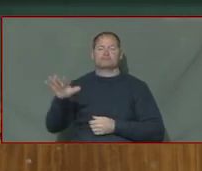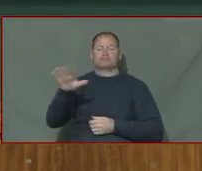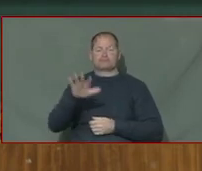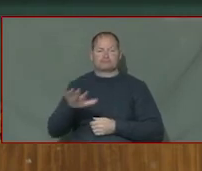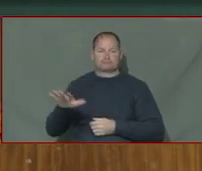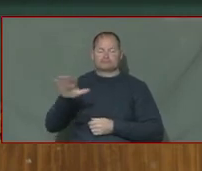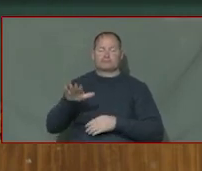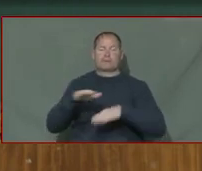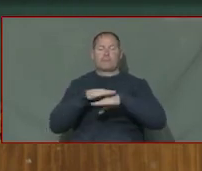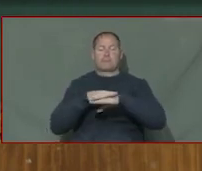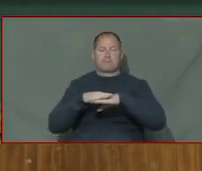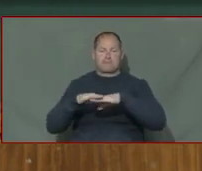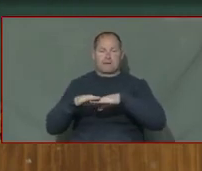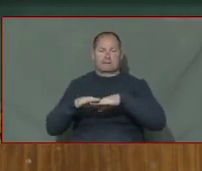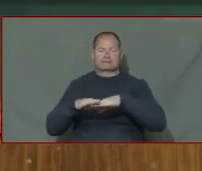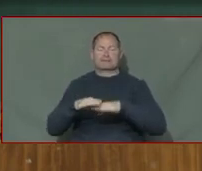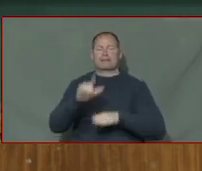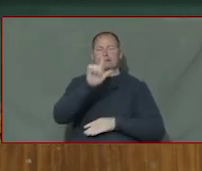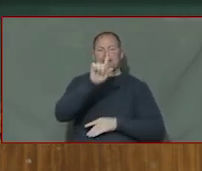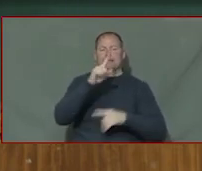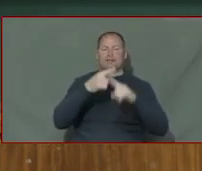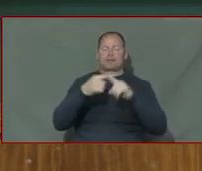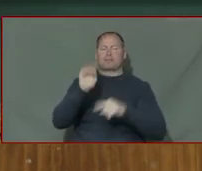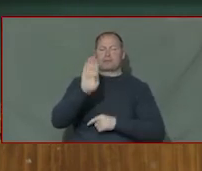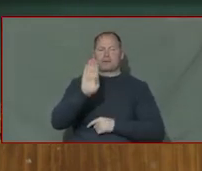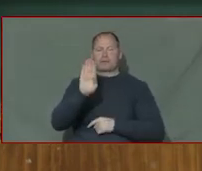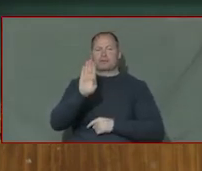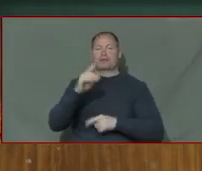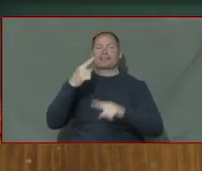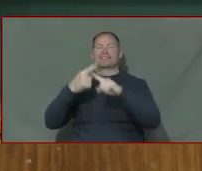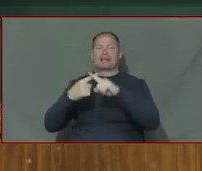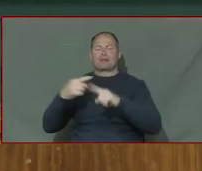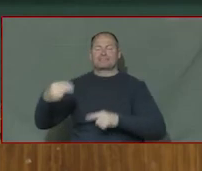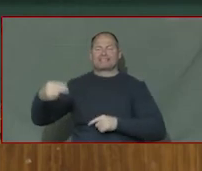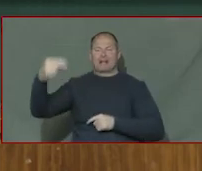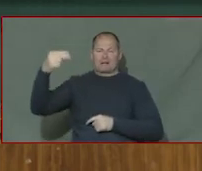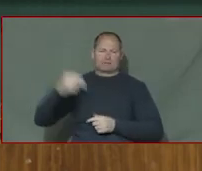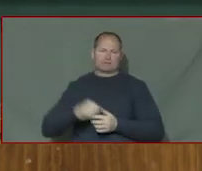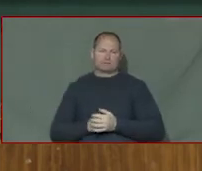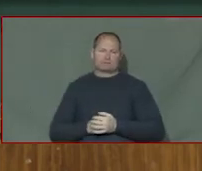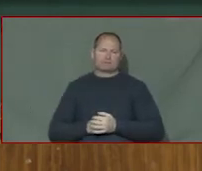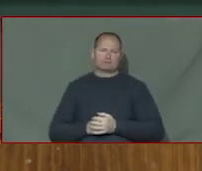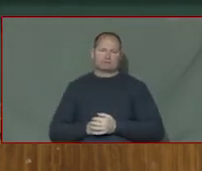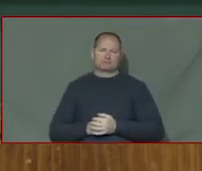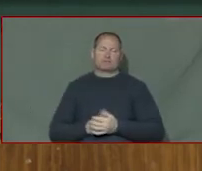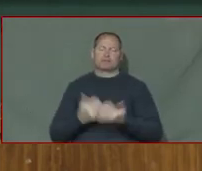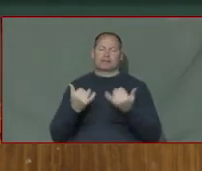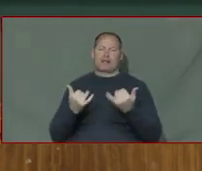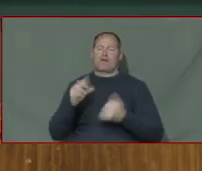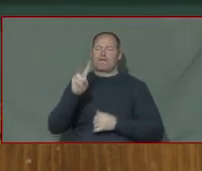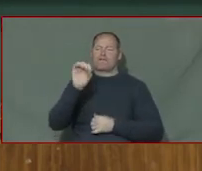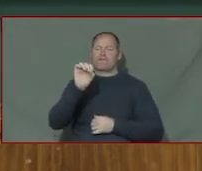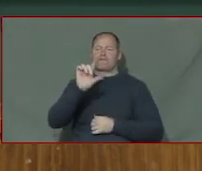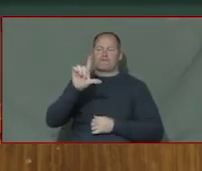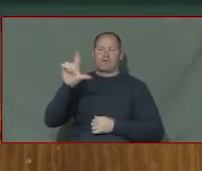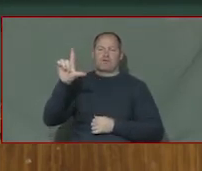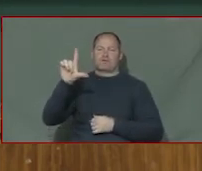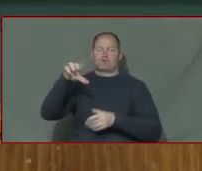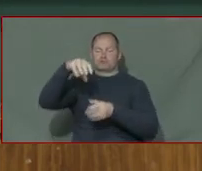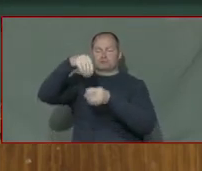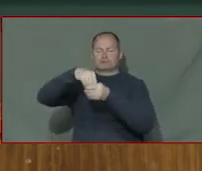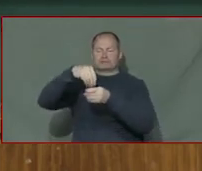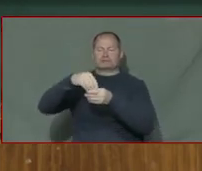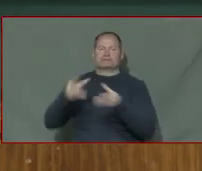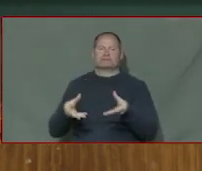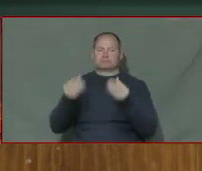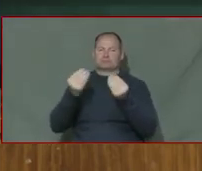the base, which is length times breadth, times the height. And that will give you the volume of a rectangular prism.